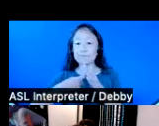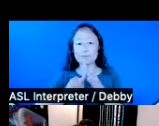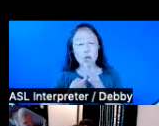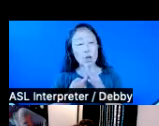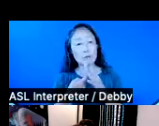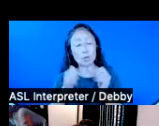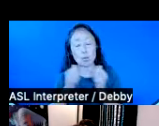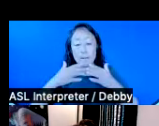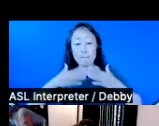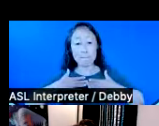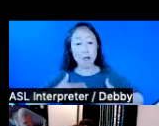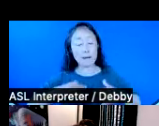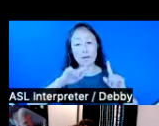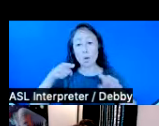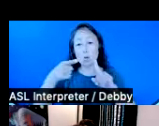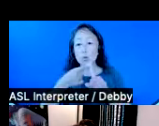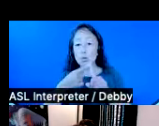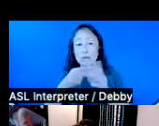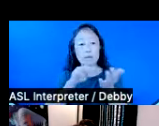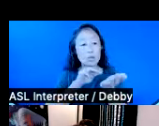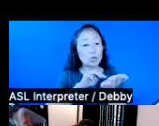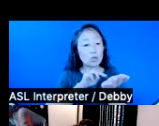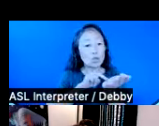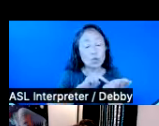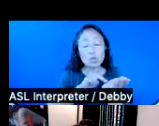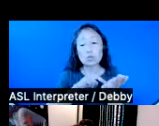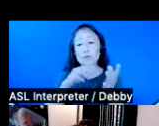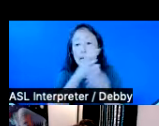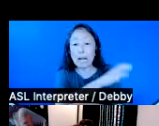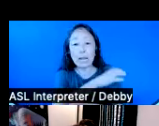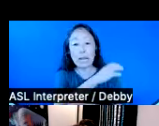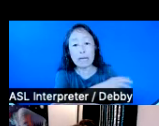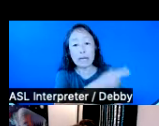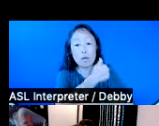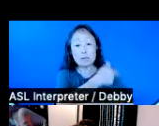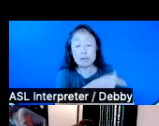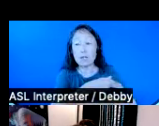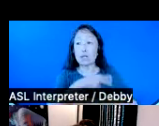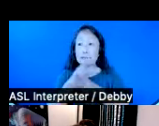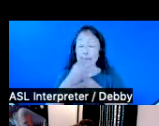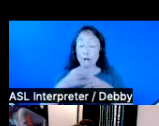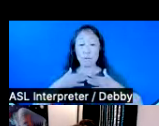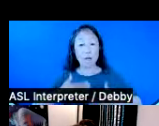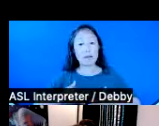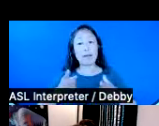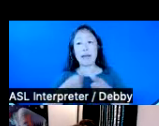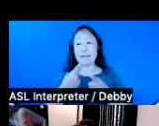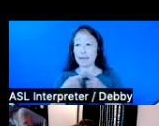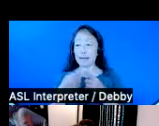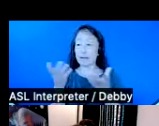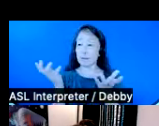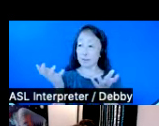hospital, going to the clinic and taking care of the body. And then taking care of our minds and processing and talking and not being in a world